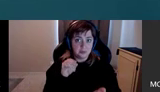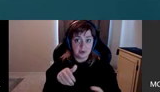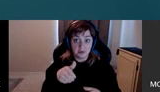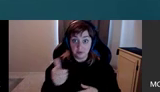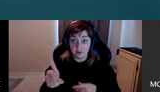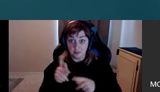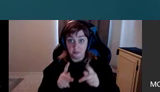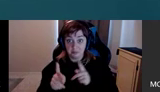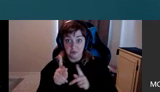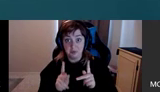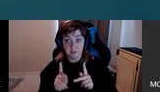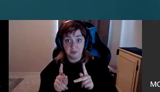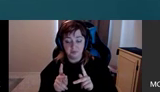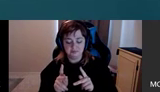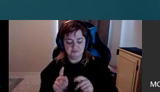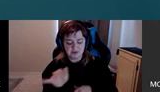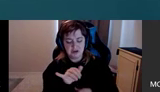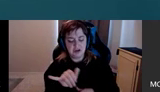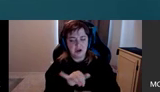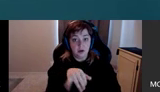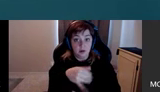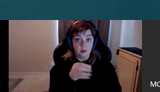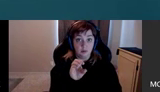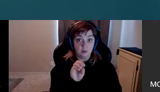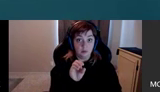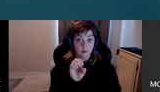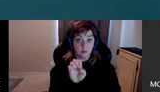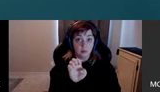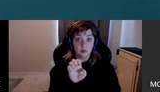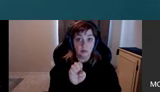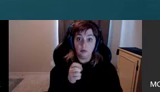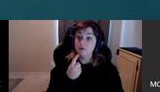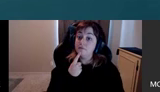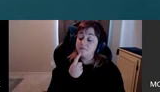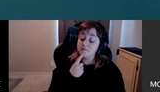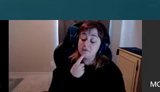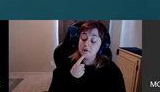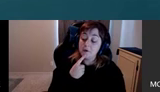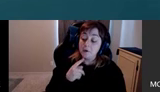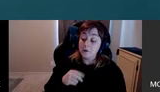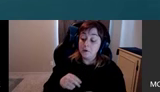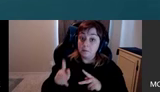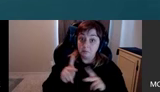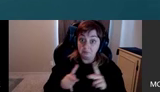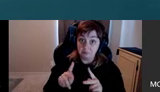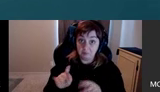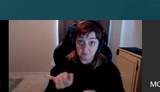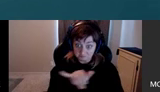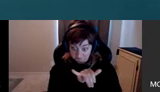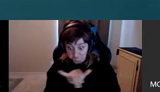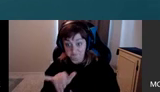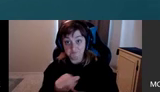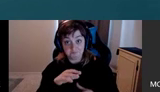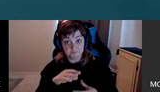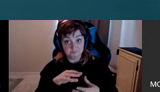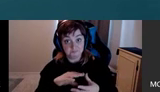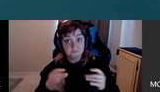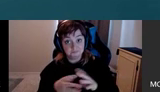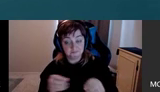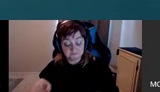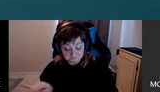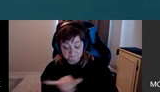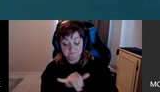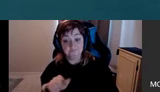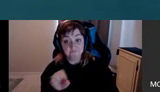as Jose said, to people who are similar to us, even though we felt we were alone at times